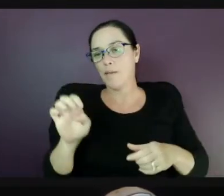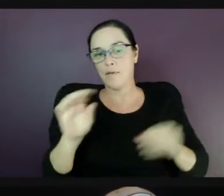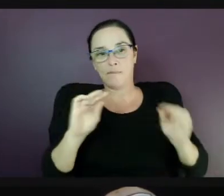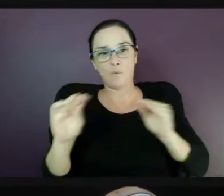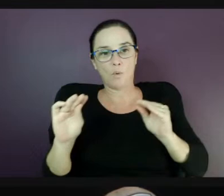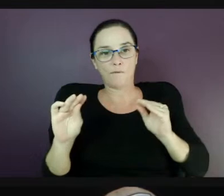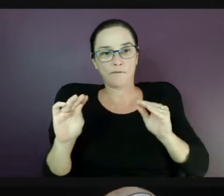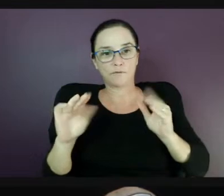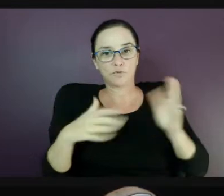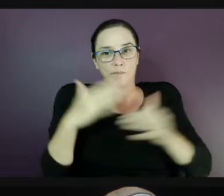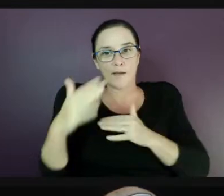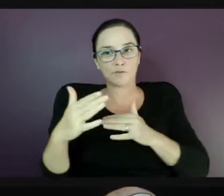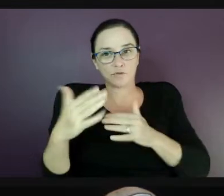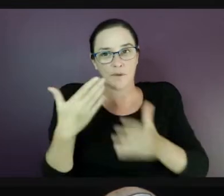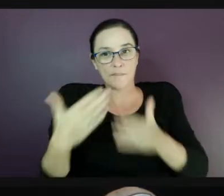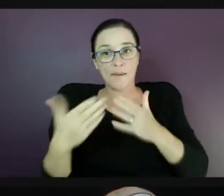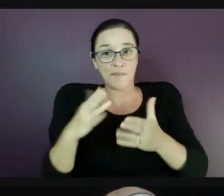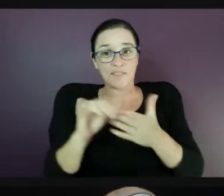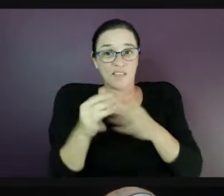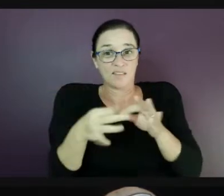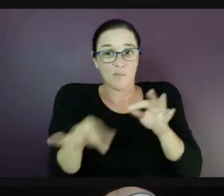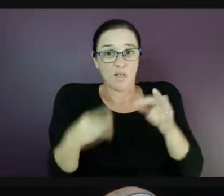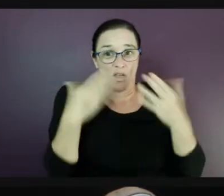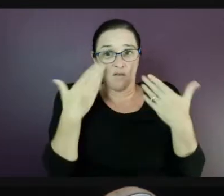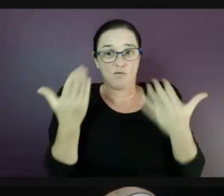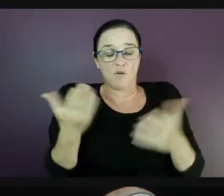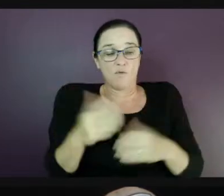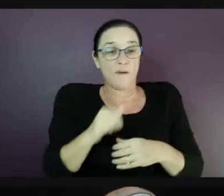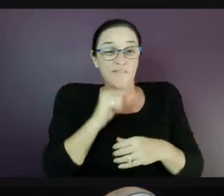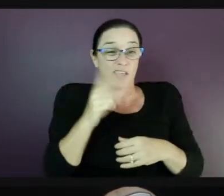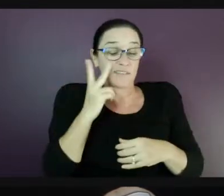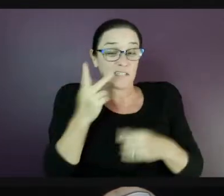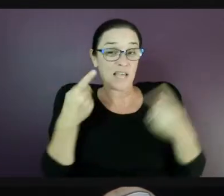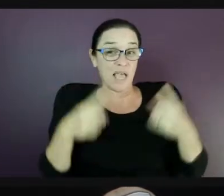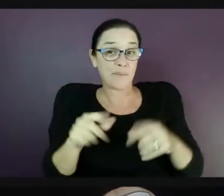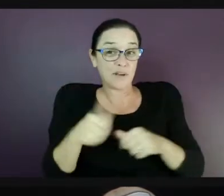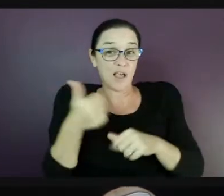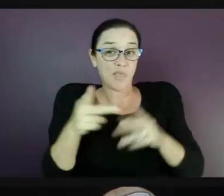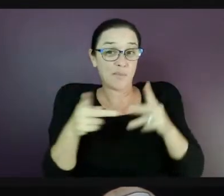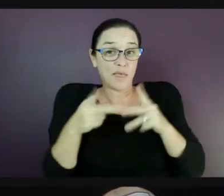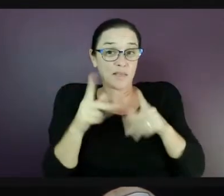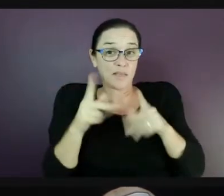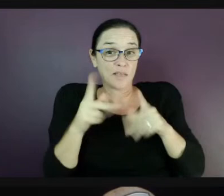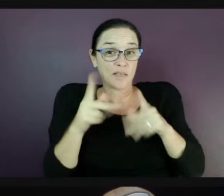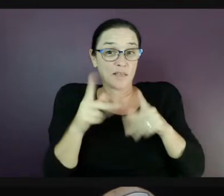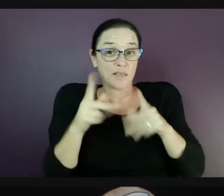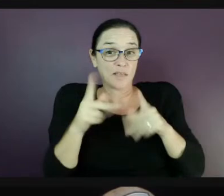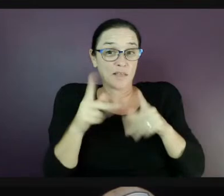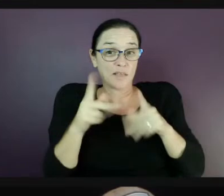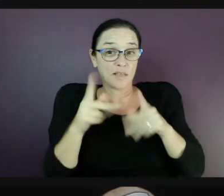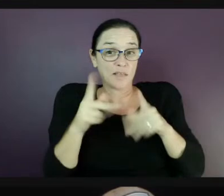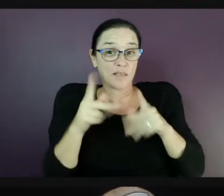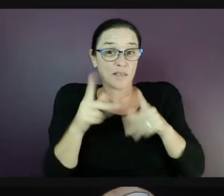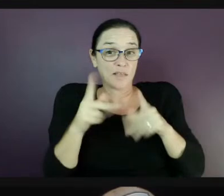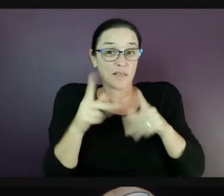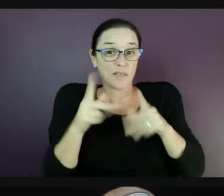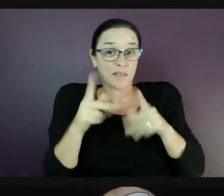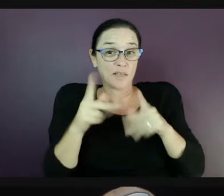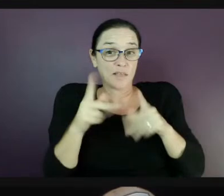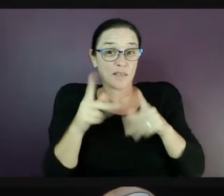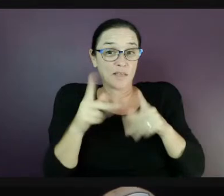that. Haven't seen that happen anywhere else, but that's one possibility. Maybe the USGS will tell us